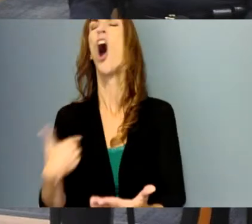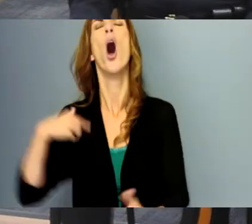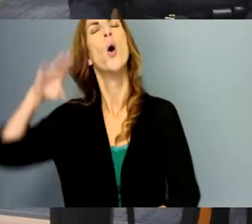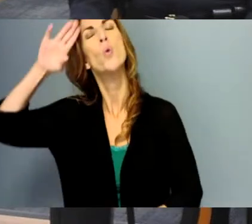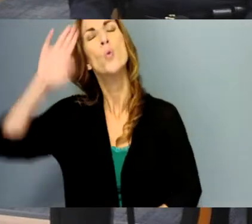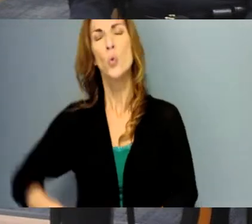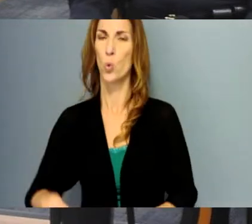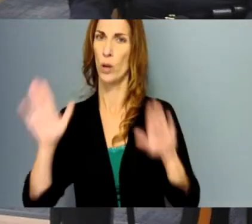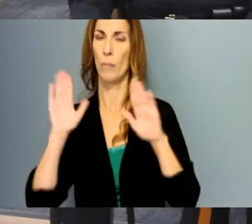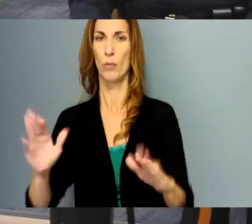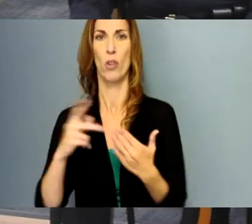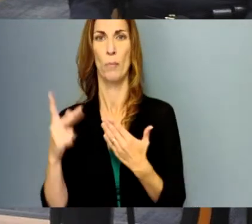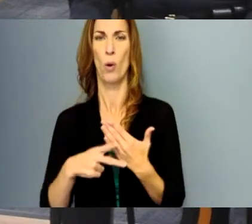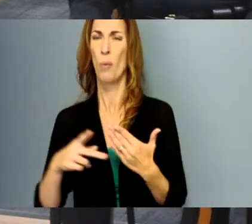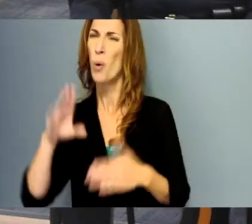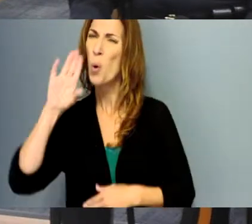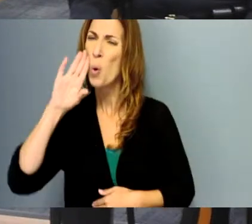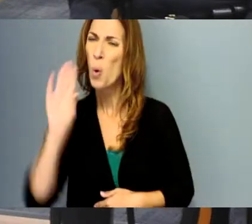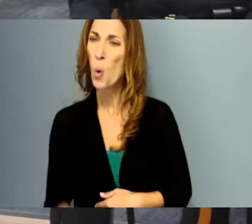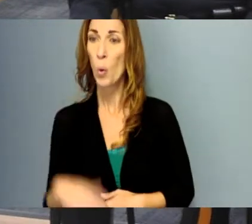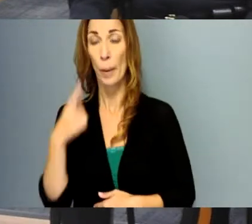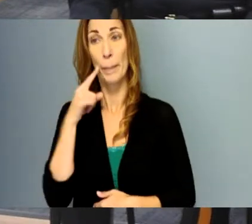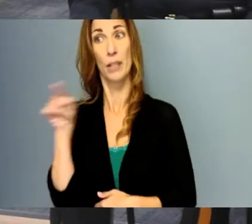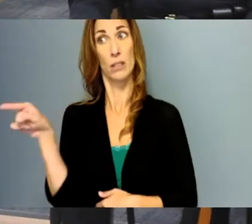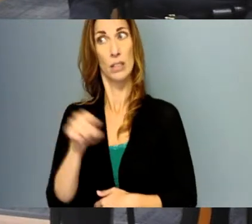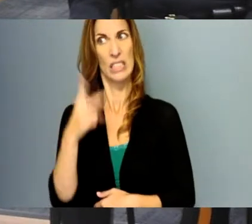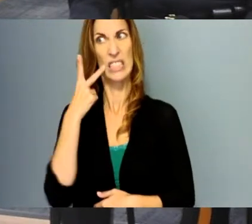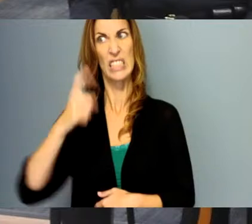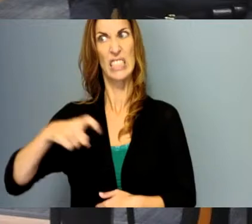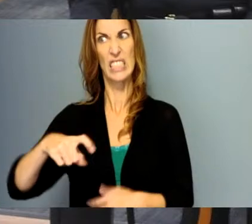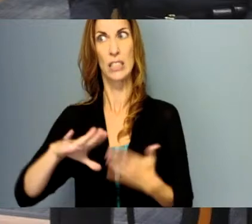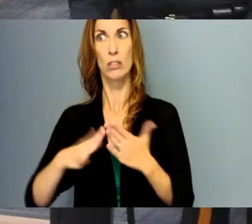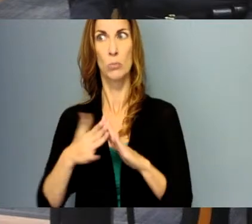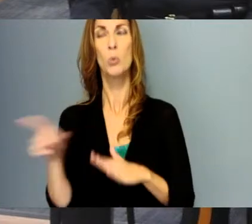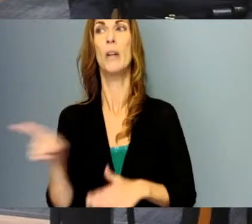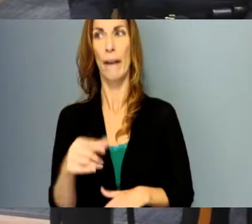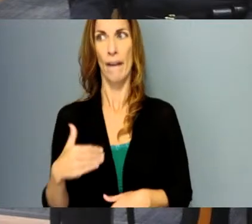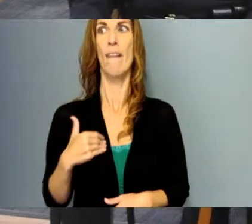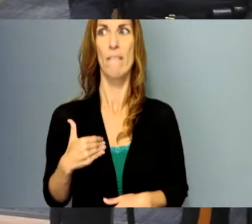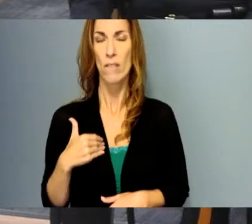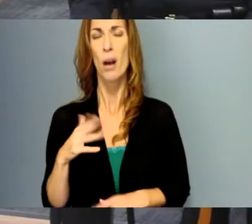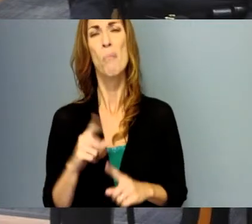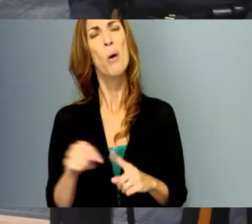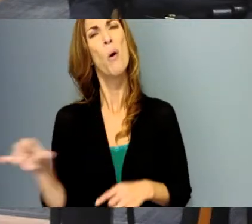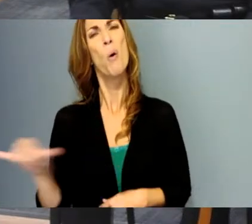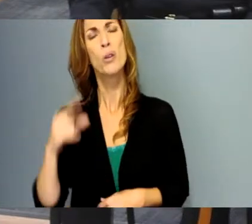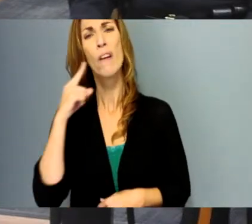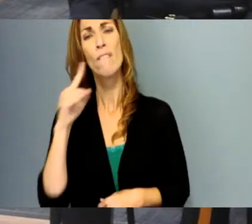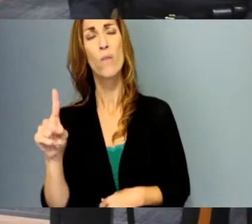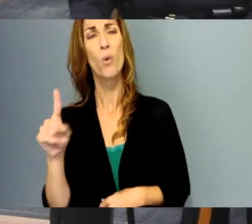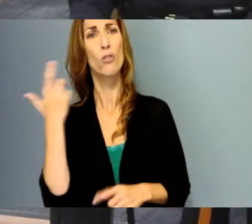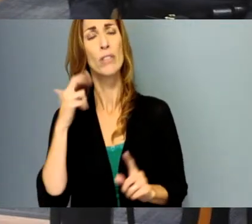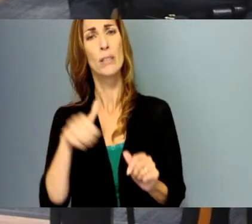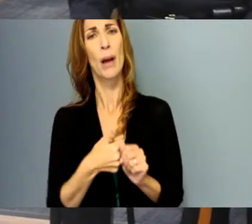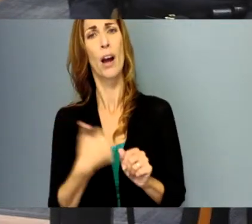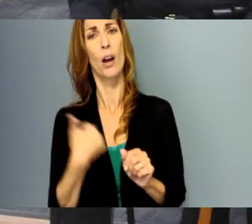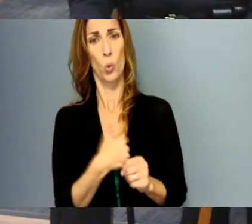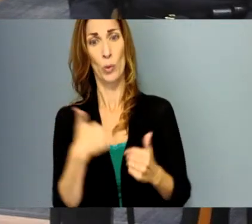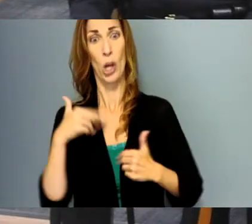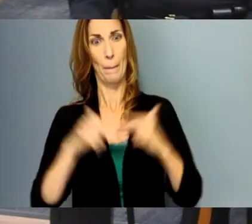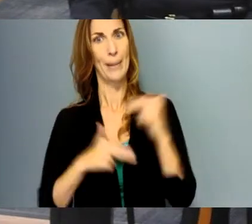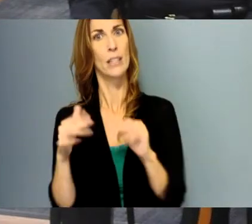program just because of the community need, but then also just, for the fact that we are building